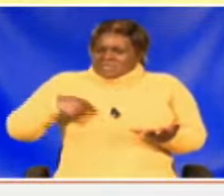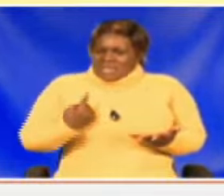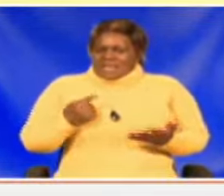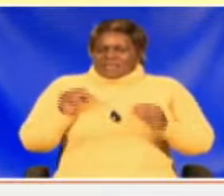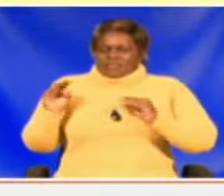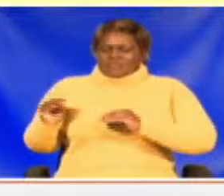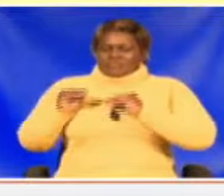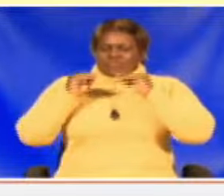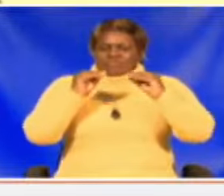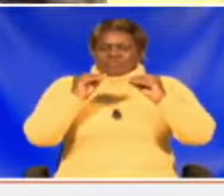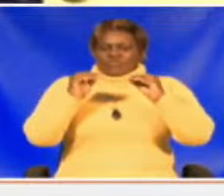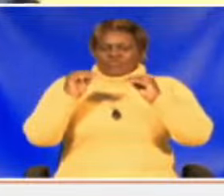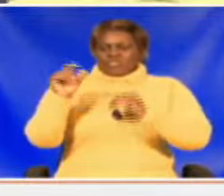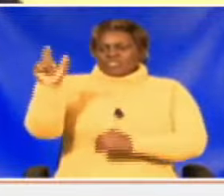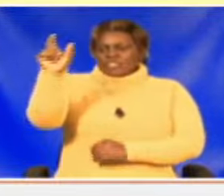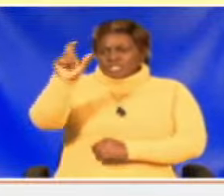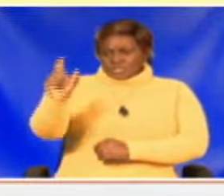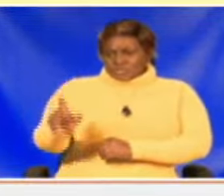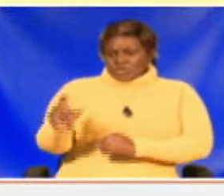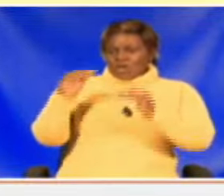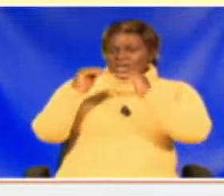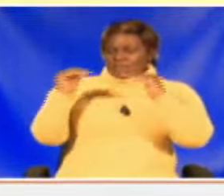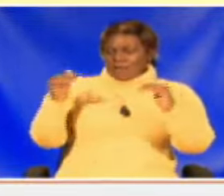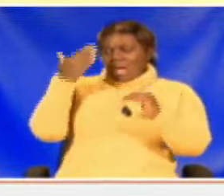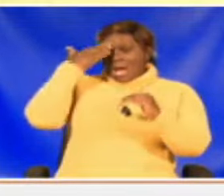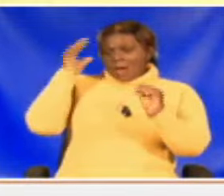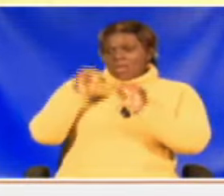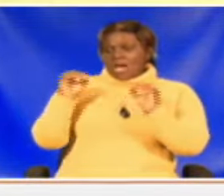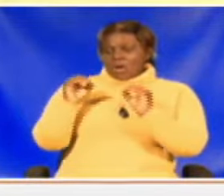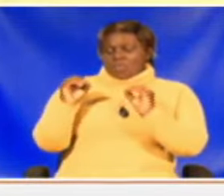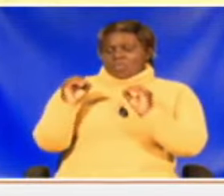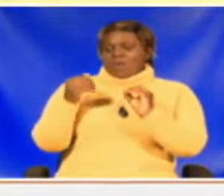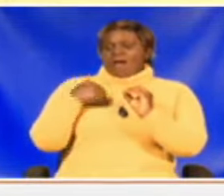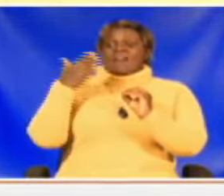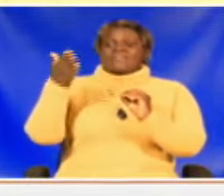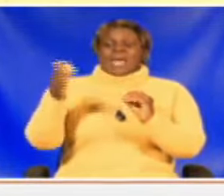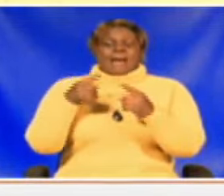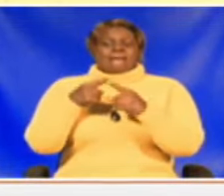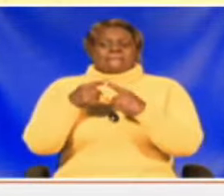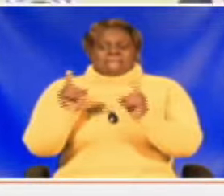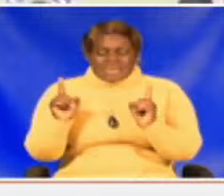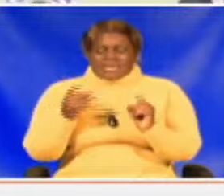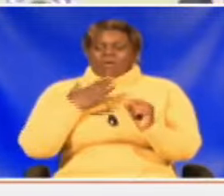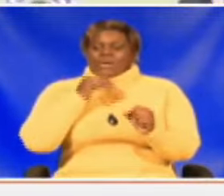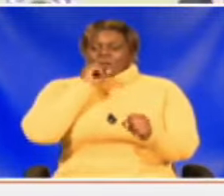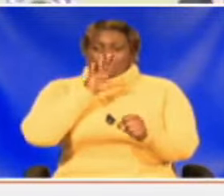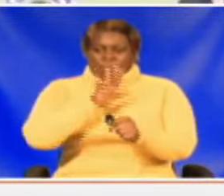to move to the regionals. We are getting the regionals. We don't know what is in store for us, but I want to